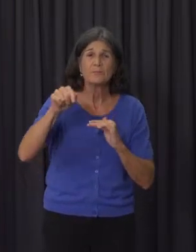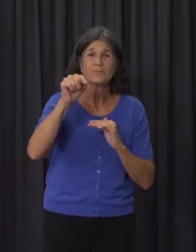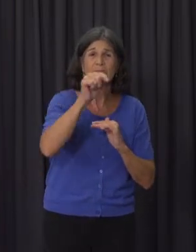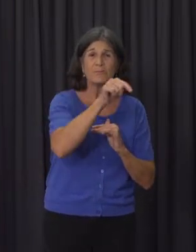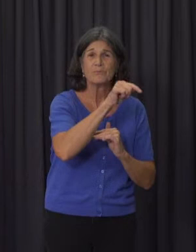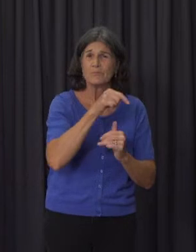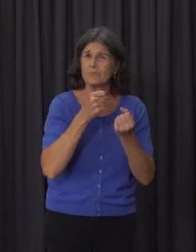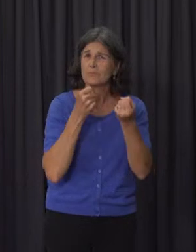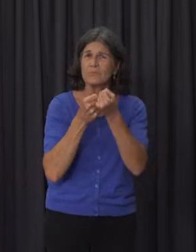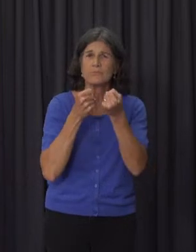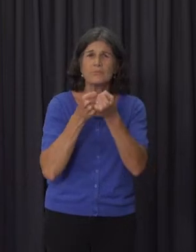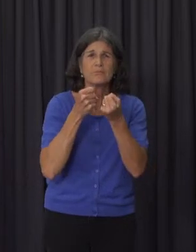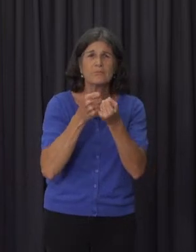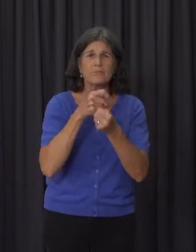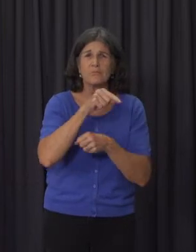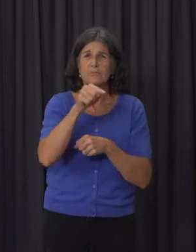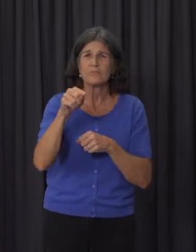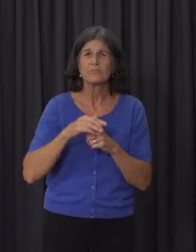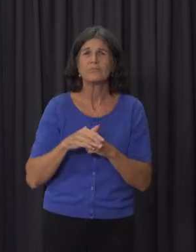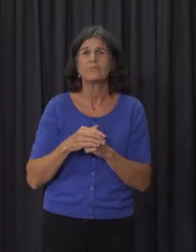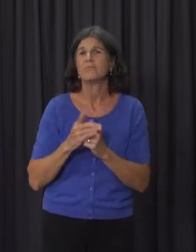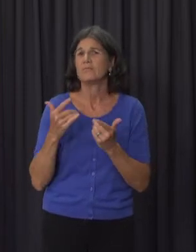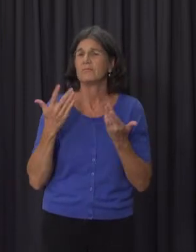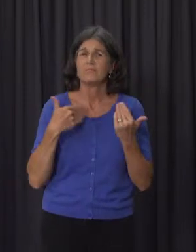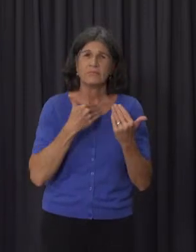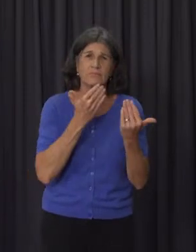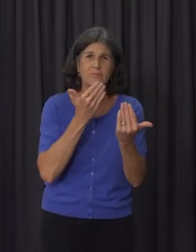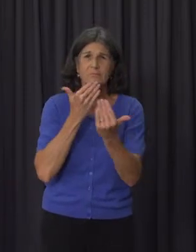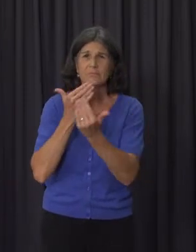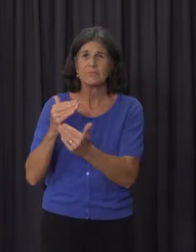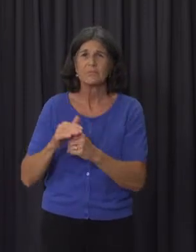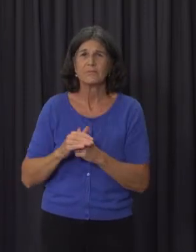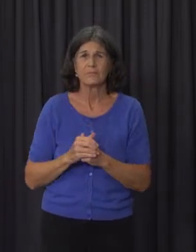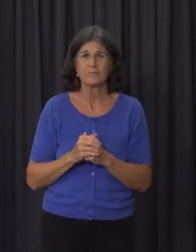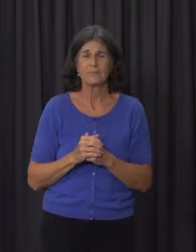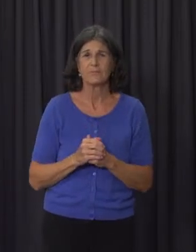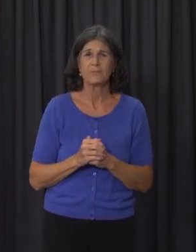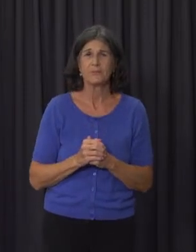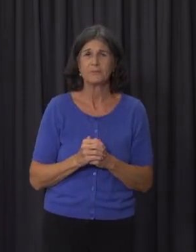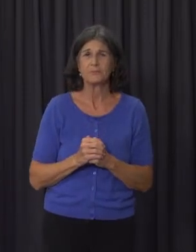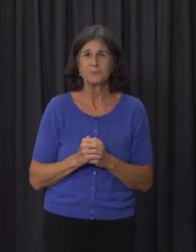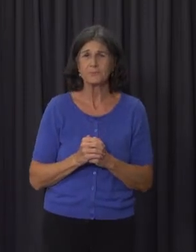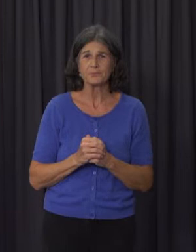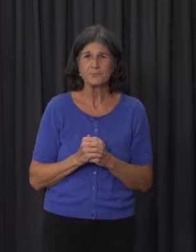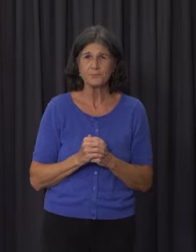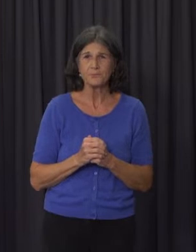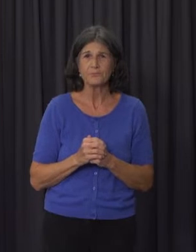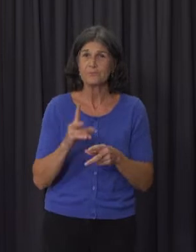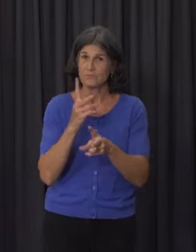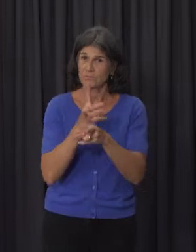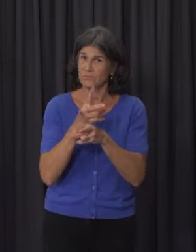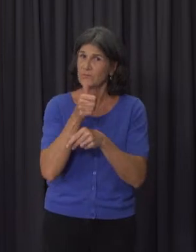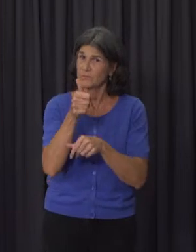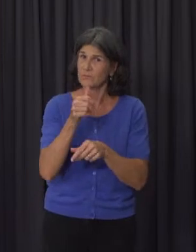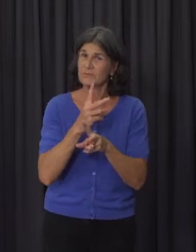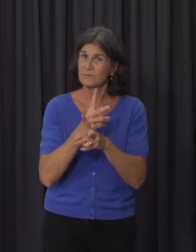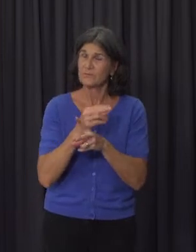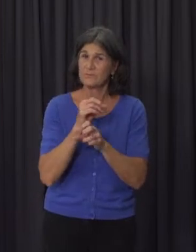agriculture community is truly remarkable. Please, everyone, take care of each other and continue to stay safe out there. Thank you.